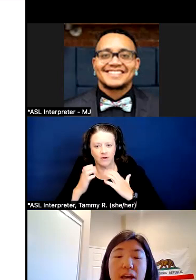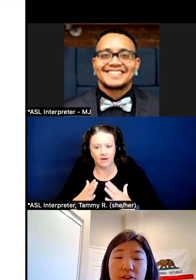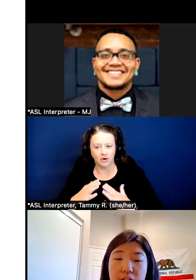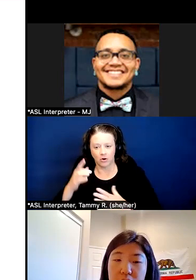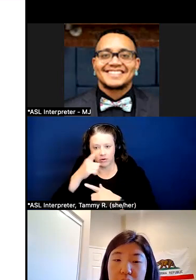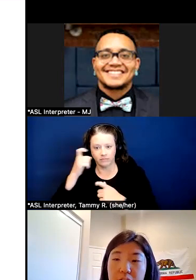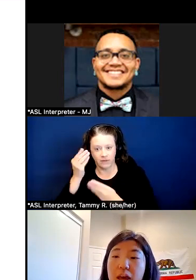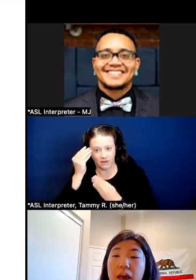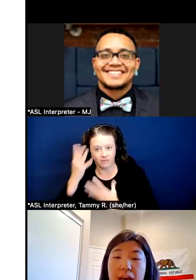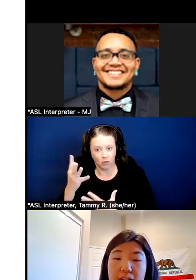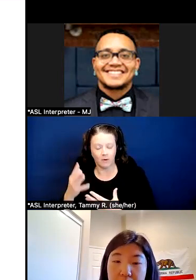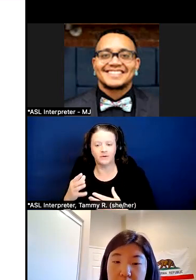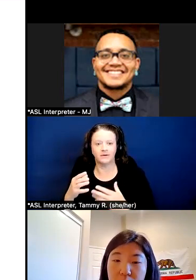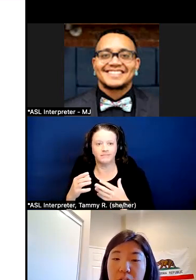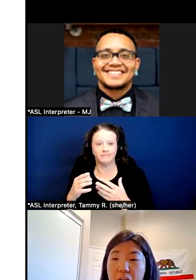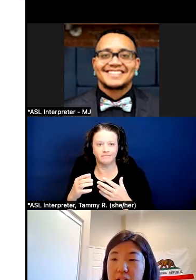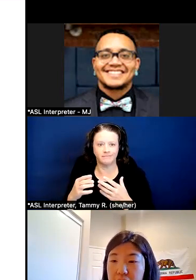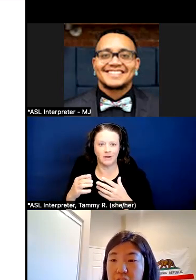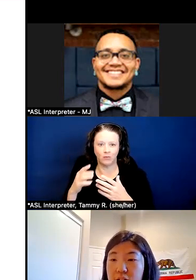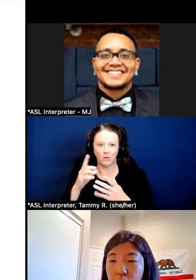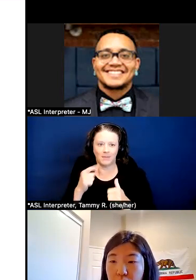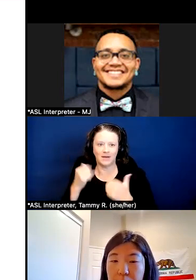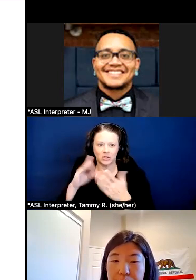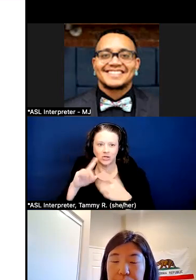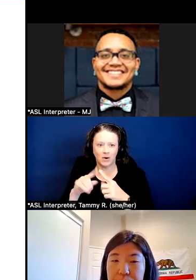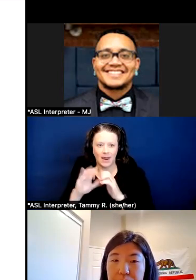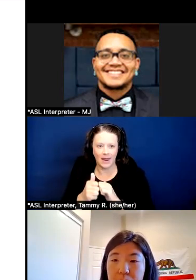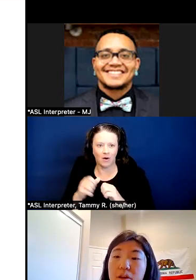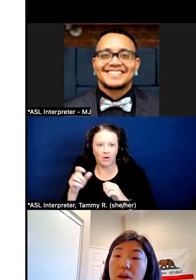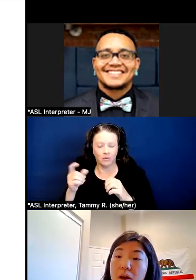effective, inclusive, and accessible cash assistance program.